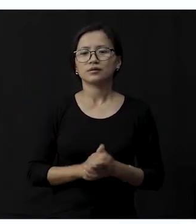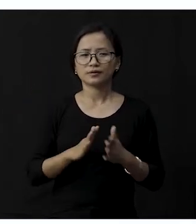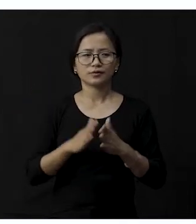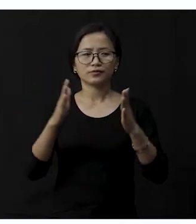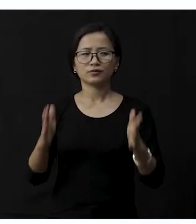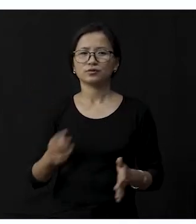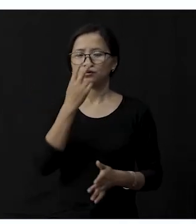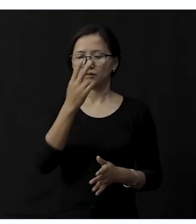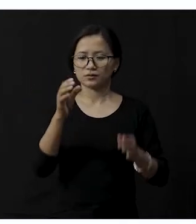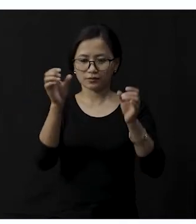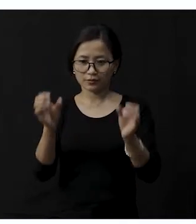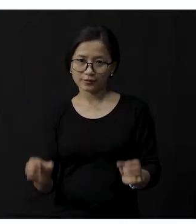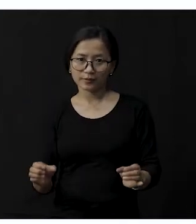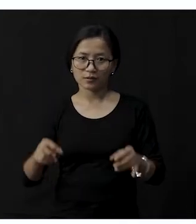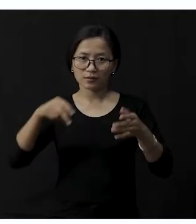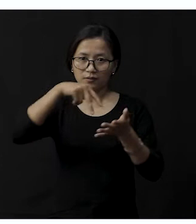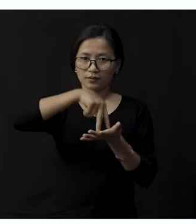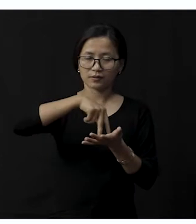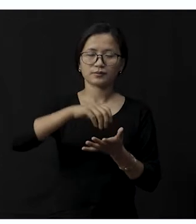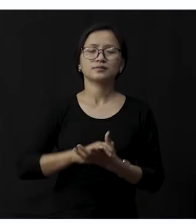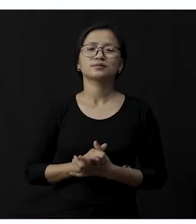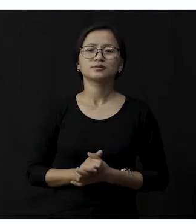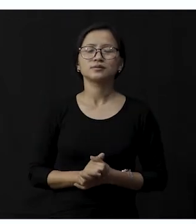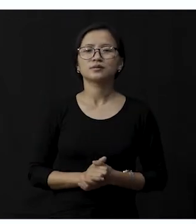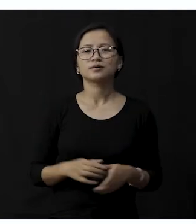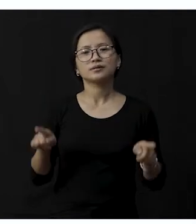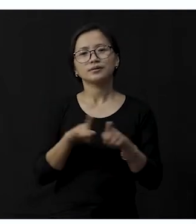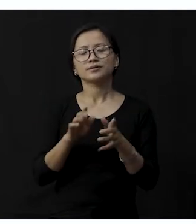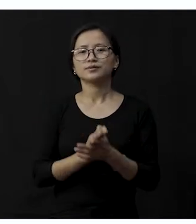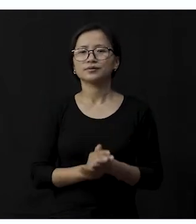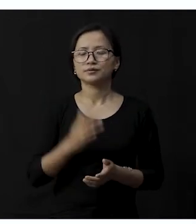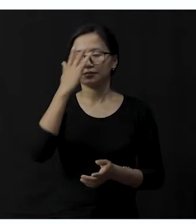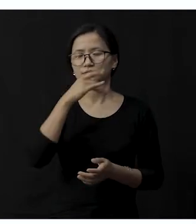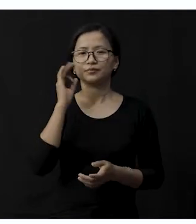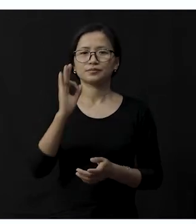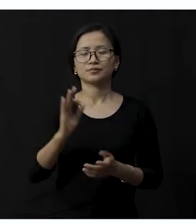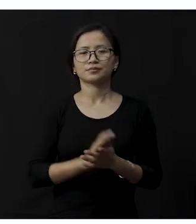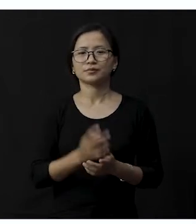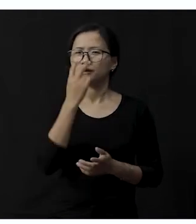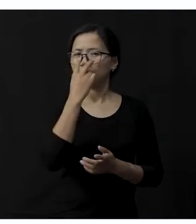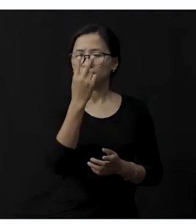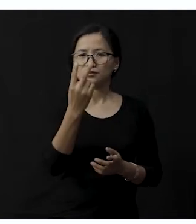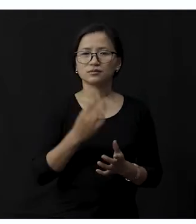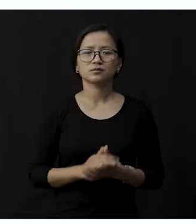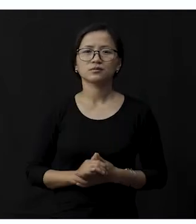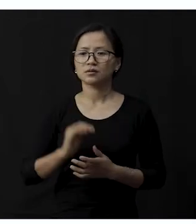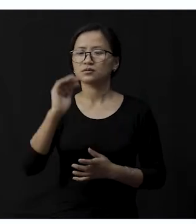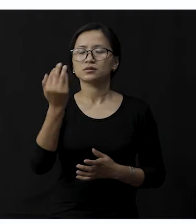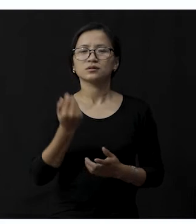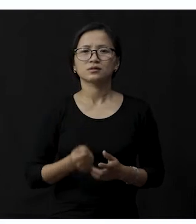see. So I kind of like this picture. It's really beautiful, and I can see some